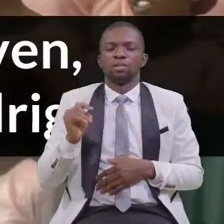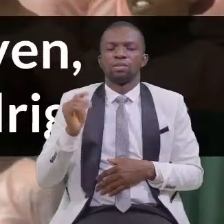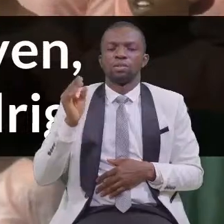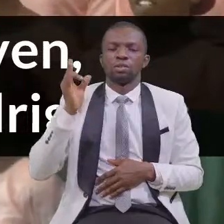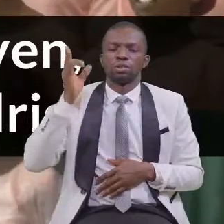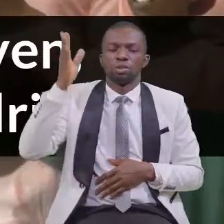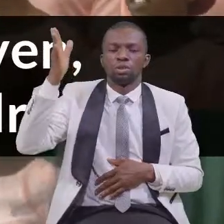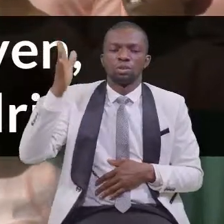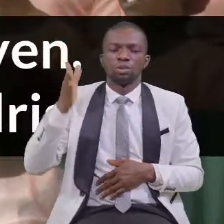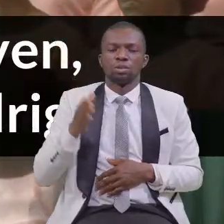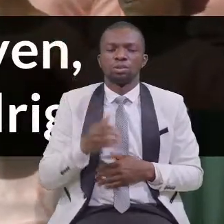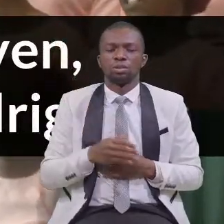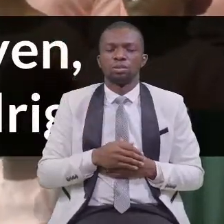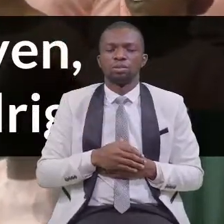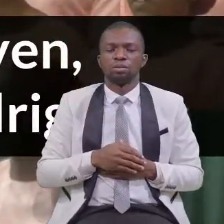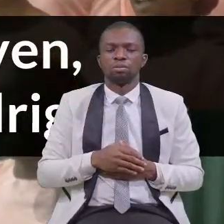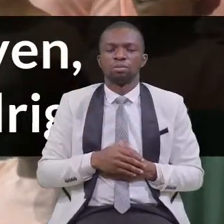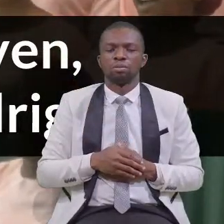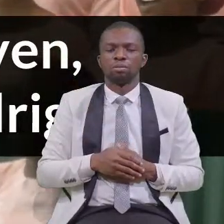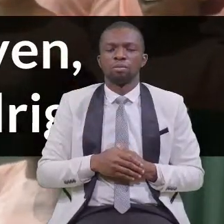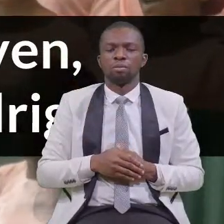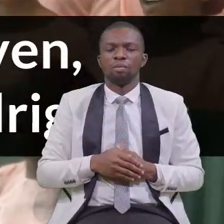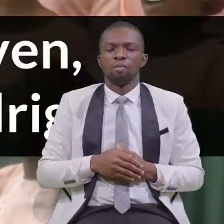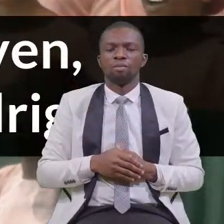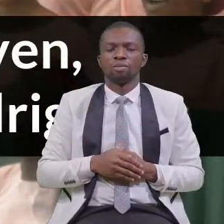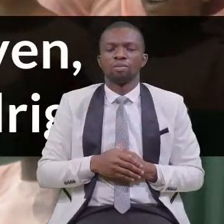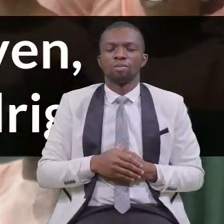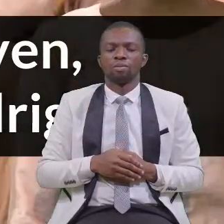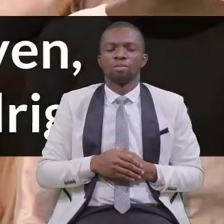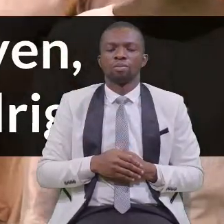bright. I just got the news from